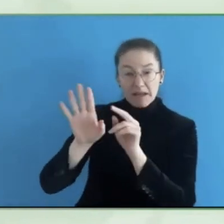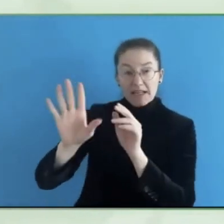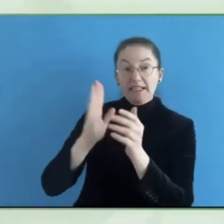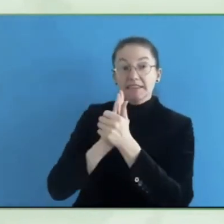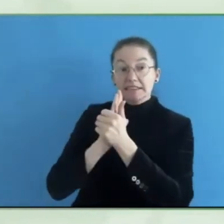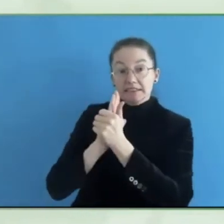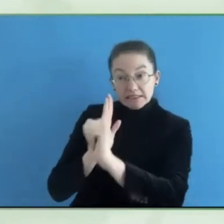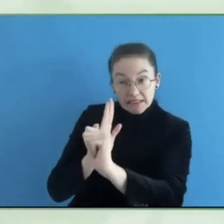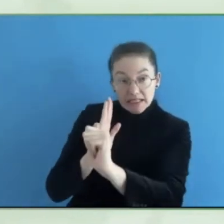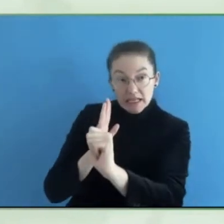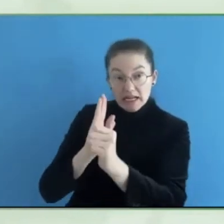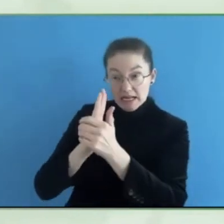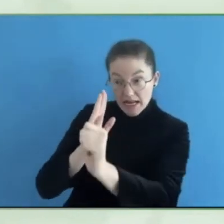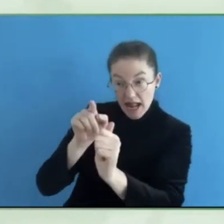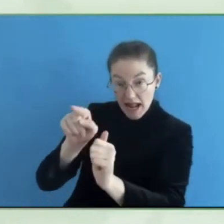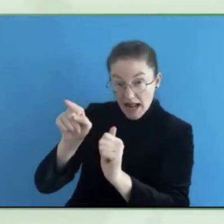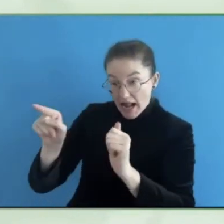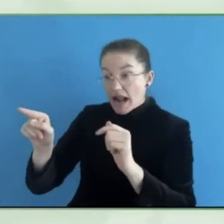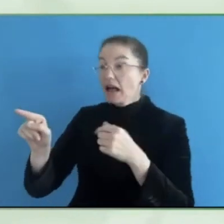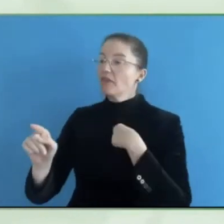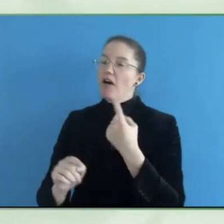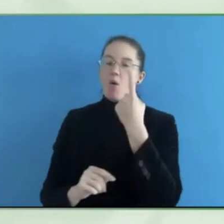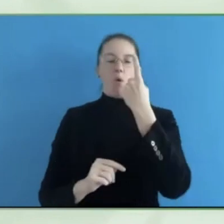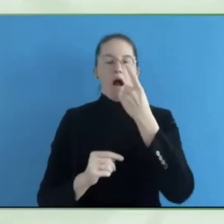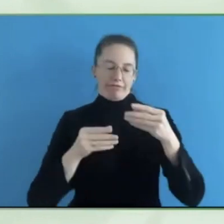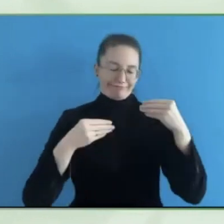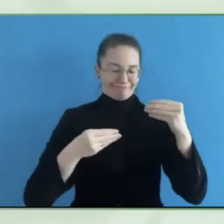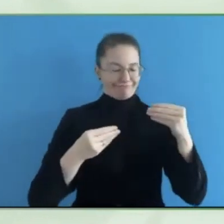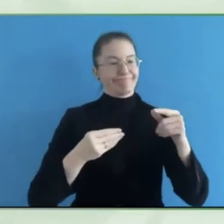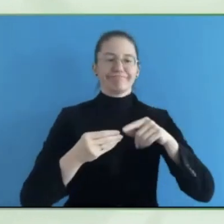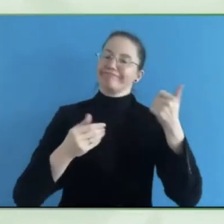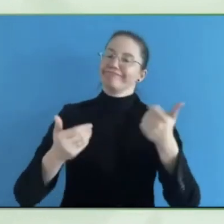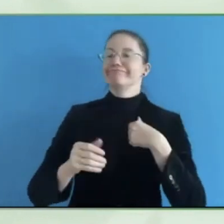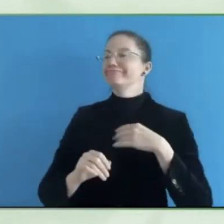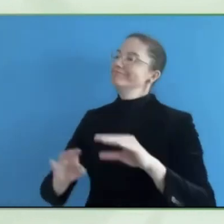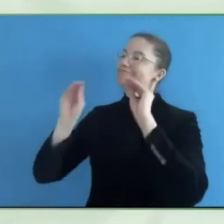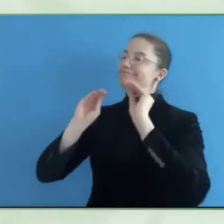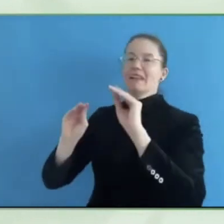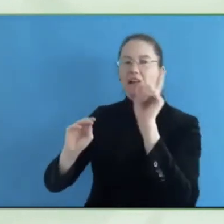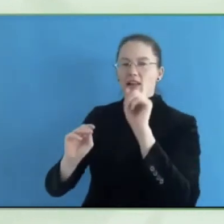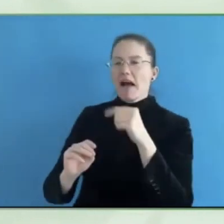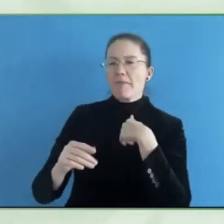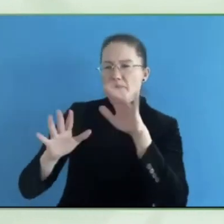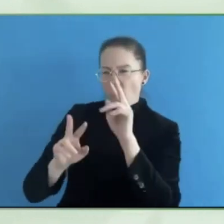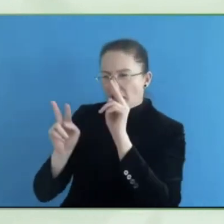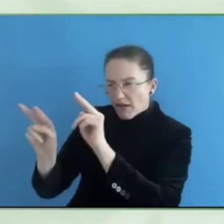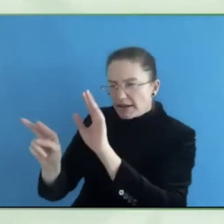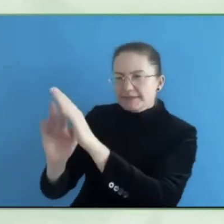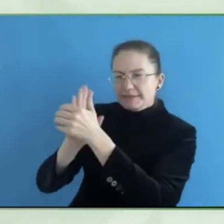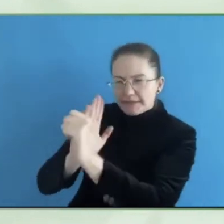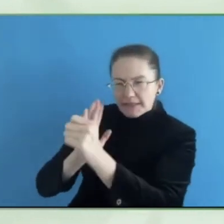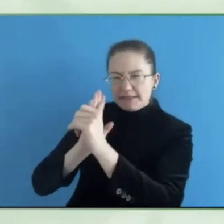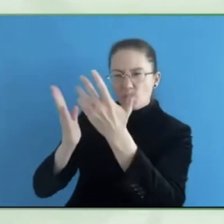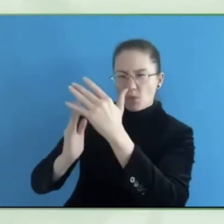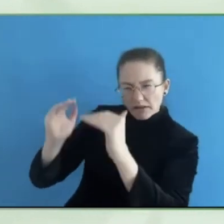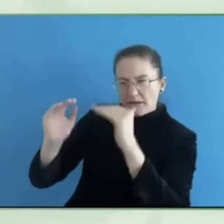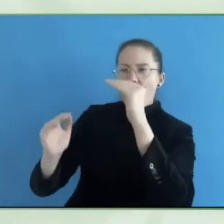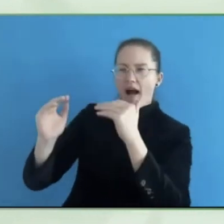niche. And I think that also from the self-esteem perspective worked